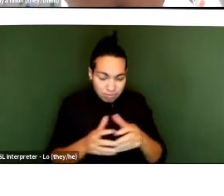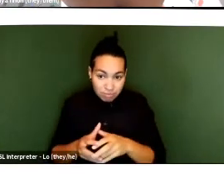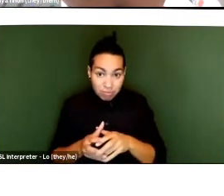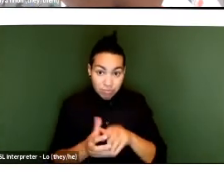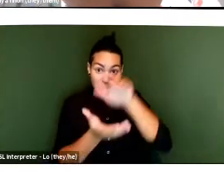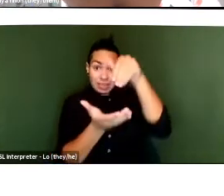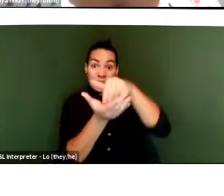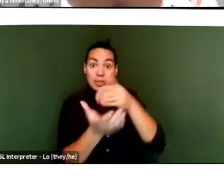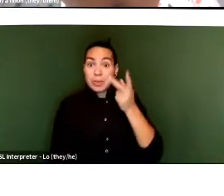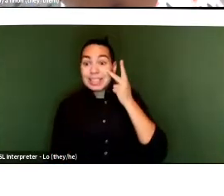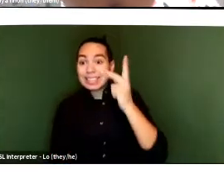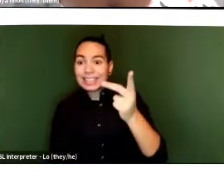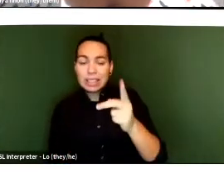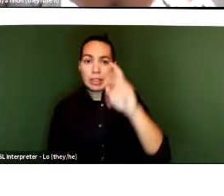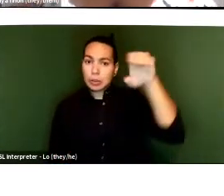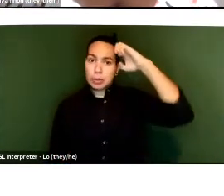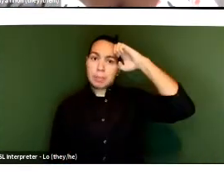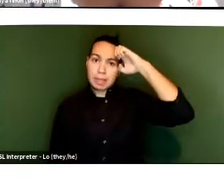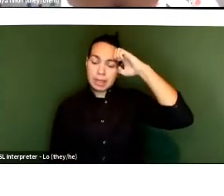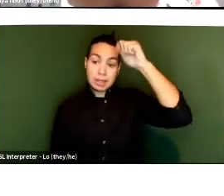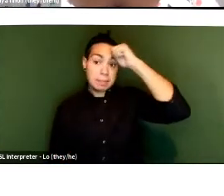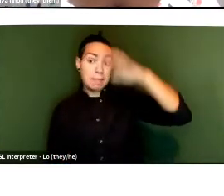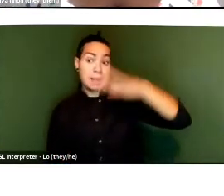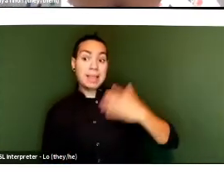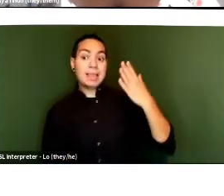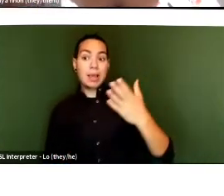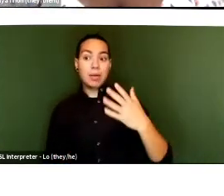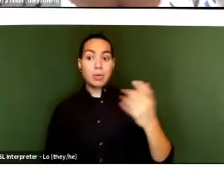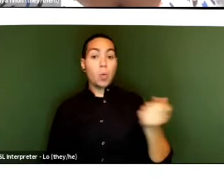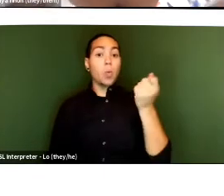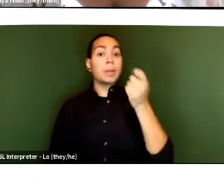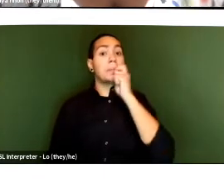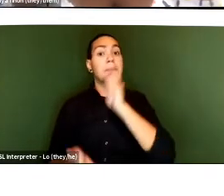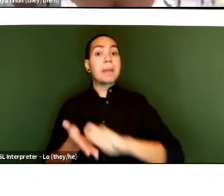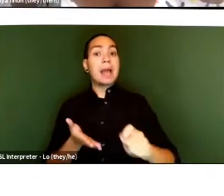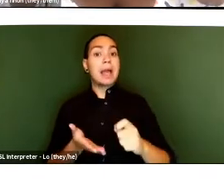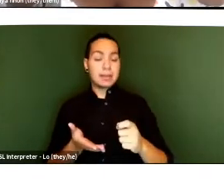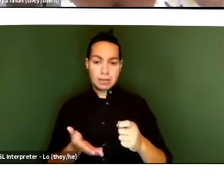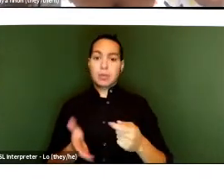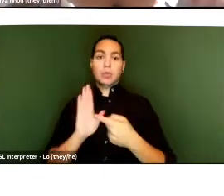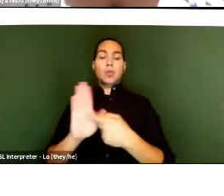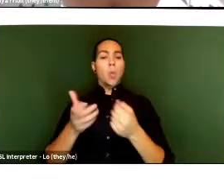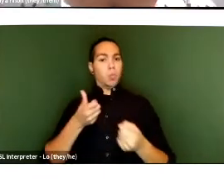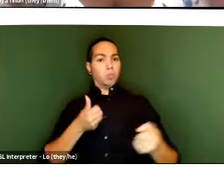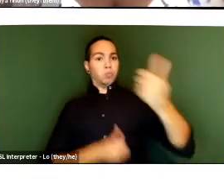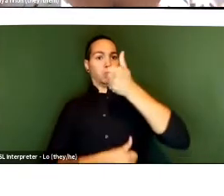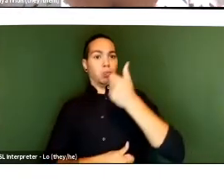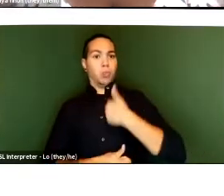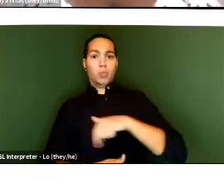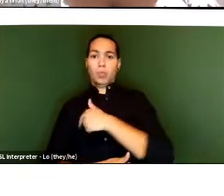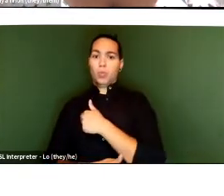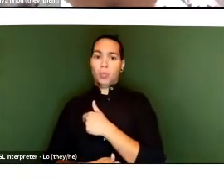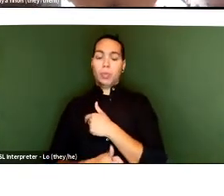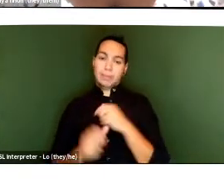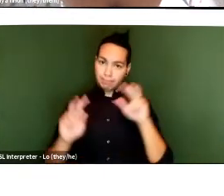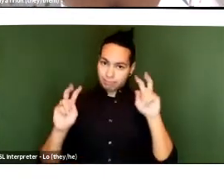holding a pen and writing. That is to imply that the superiority of European civilization. And of course, I'm using